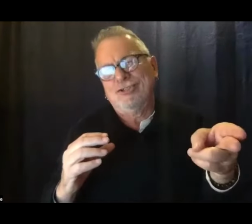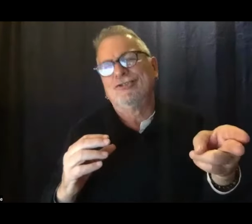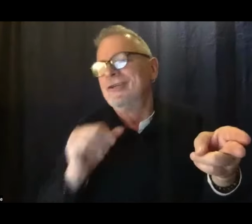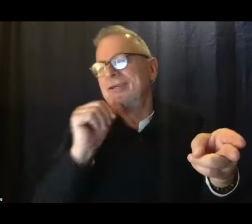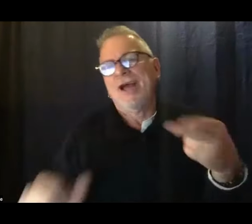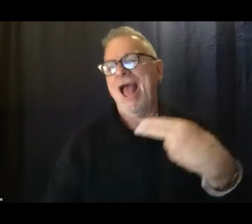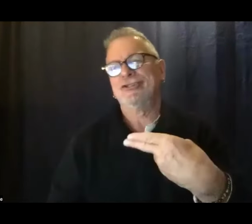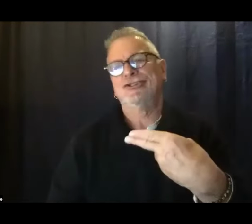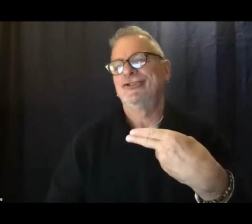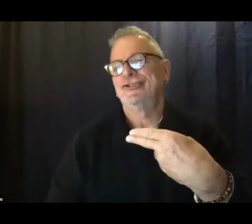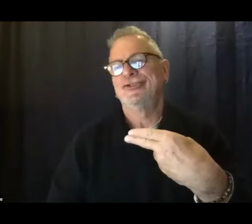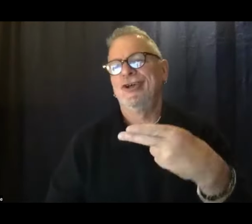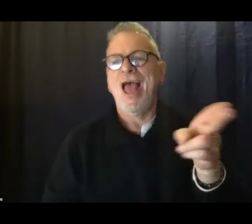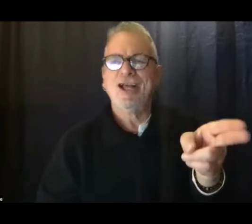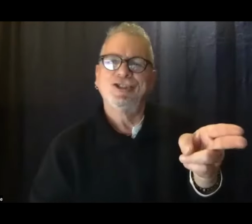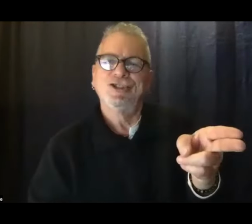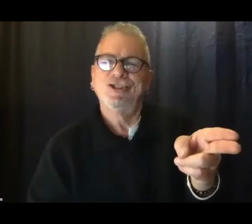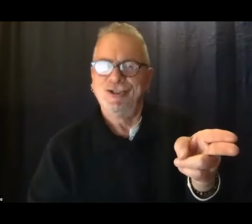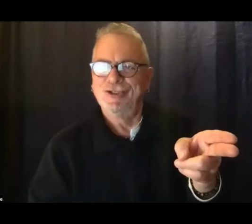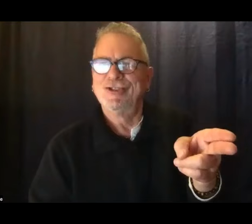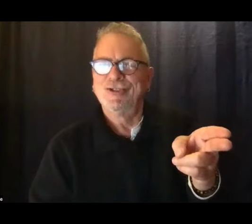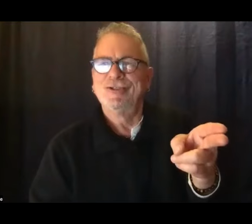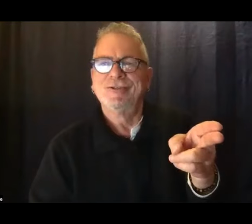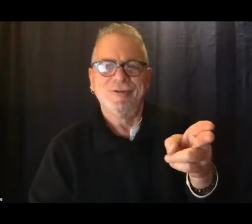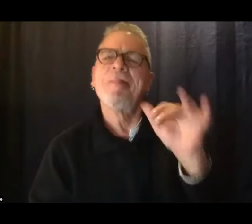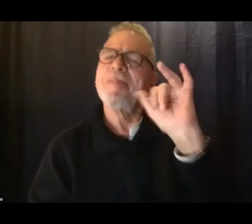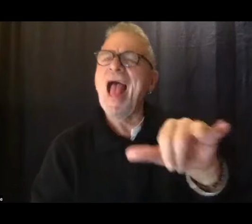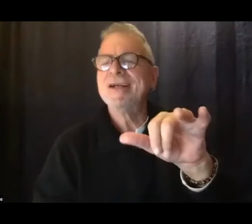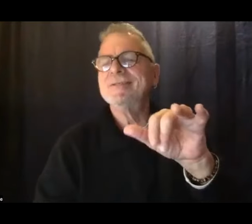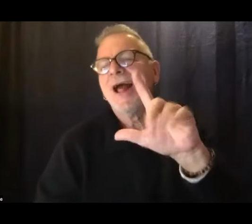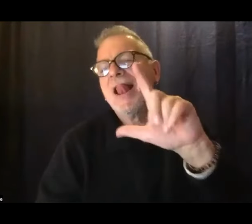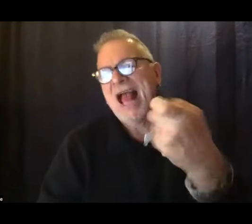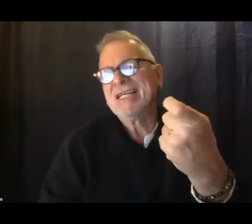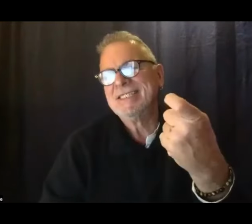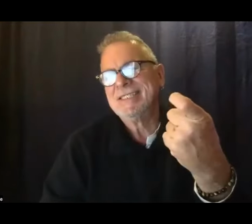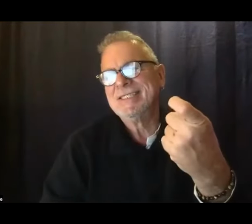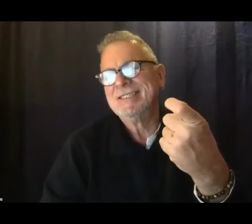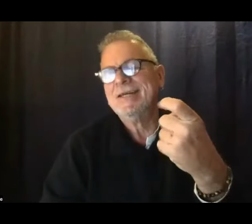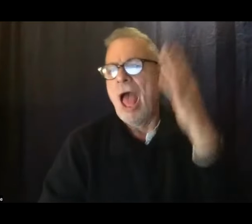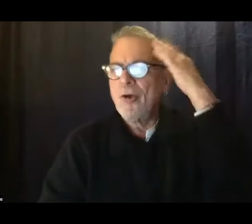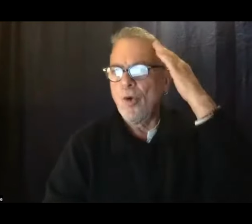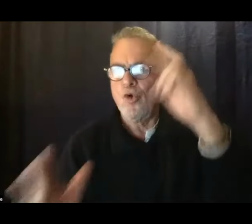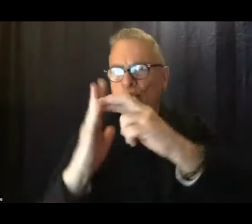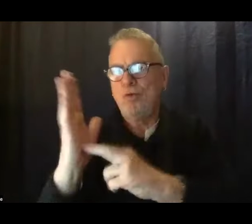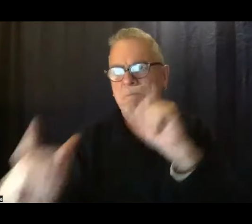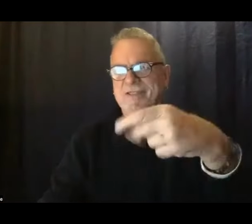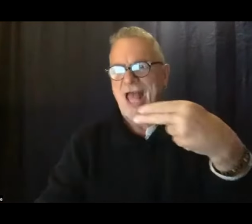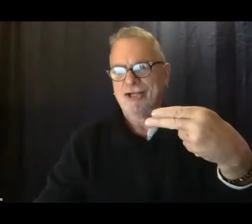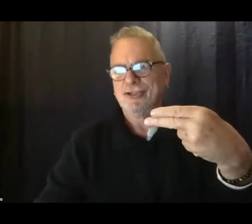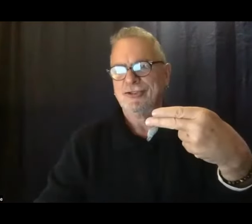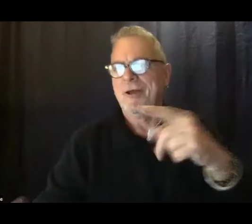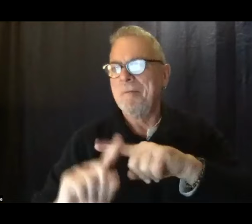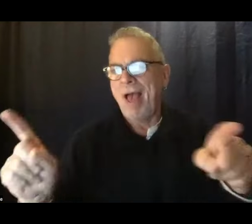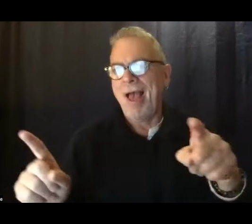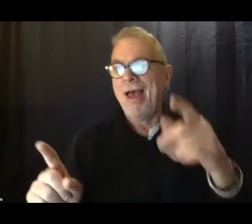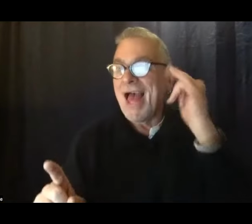that apple was fresh. Now the H doesn't turn sideways like you normally would, it pops right out. So that's that